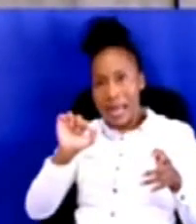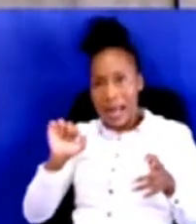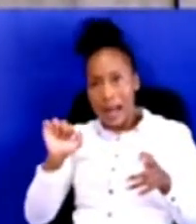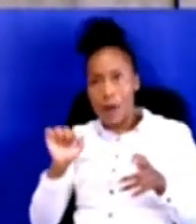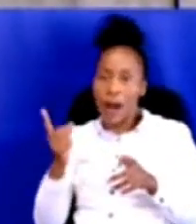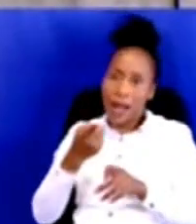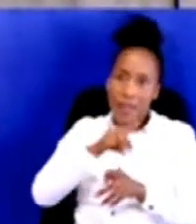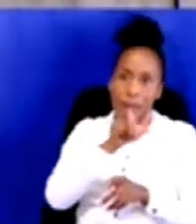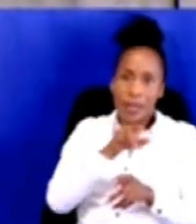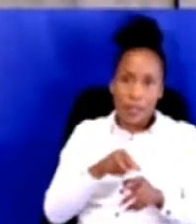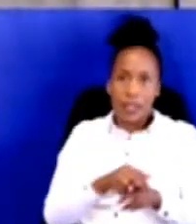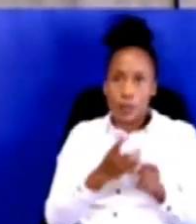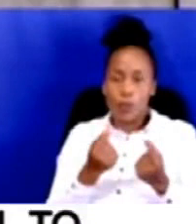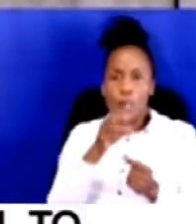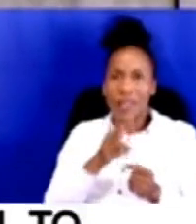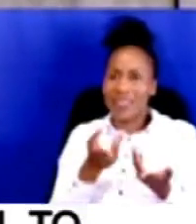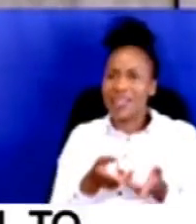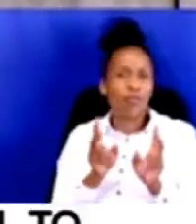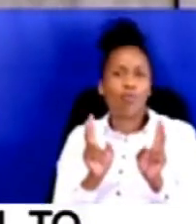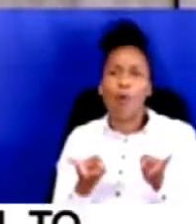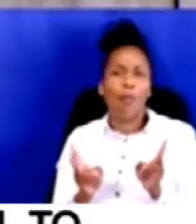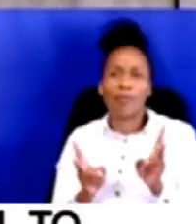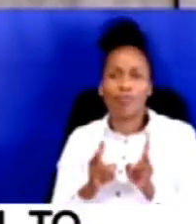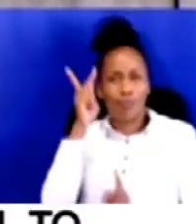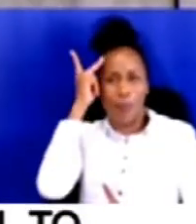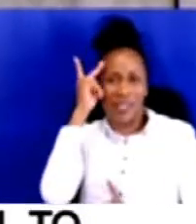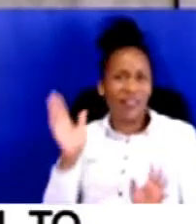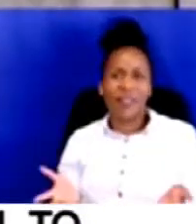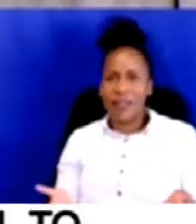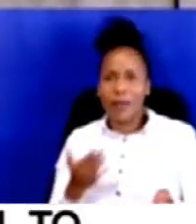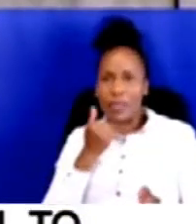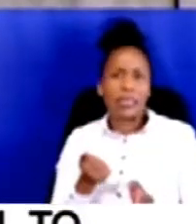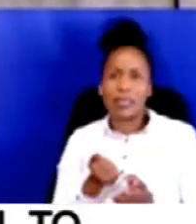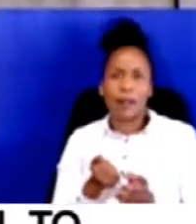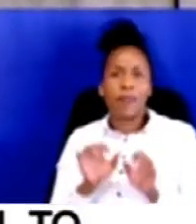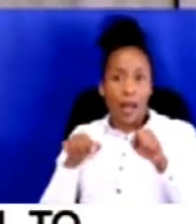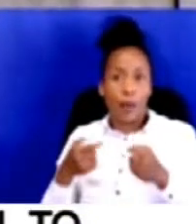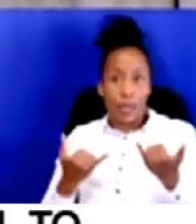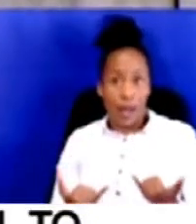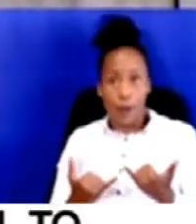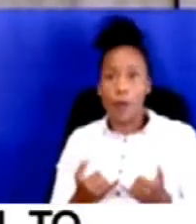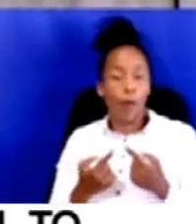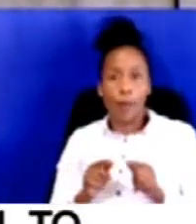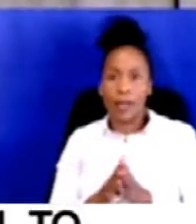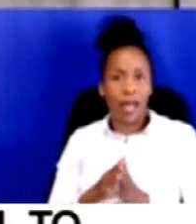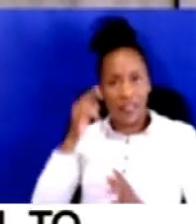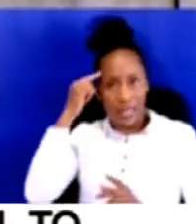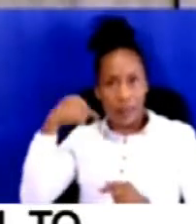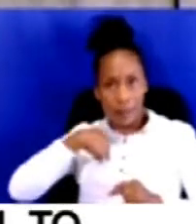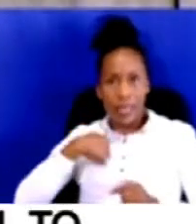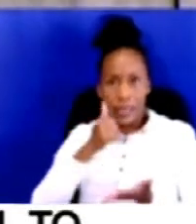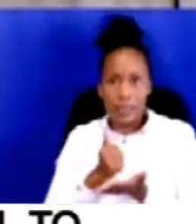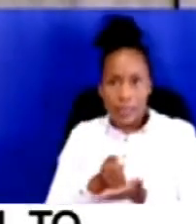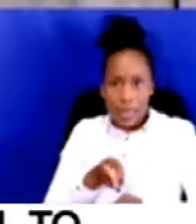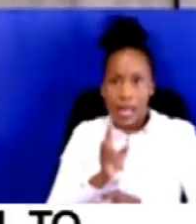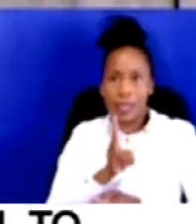just common decency. And can we just follow that procedures? We will allow it for now, but I don't think if I sit here again, it will